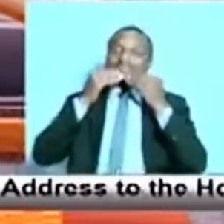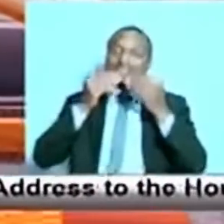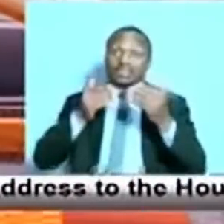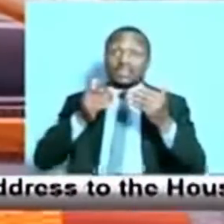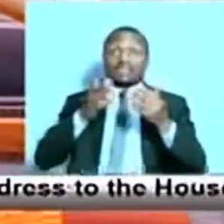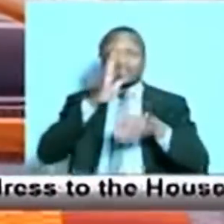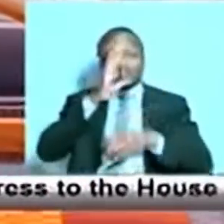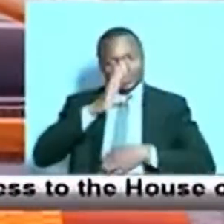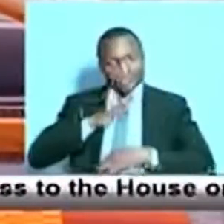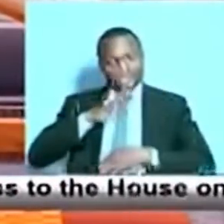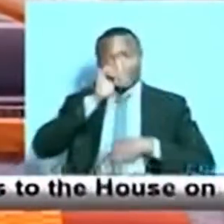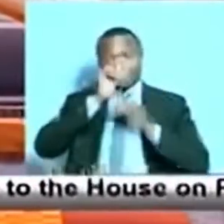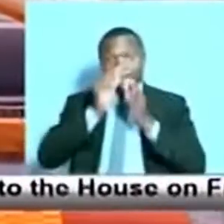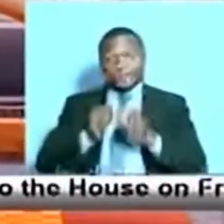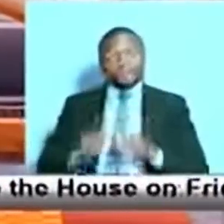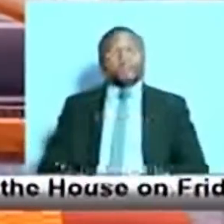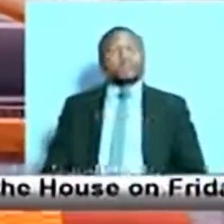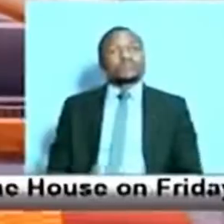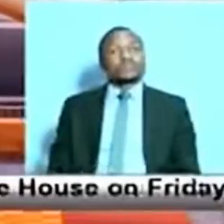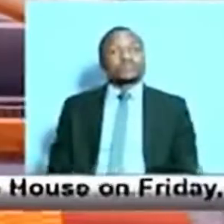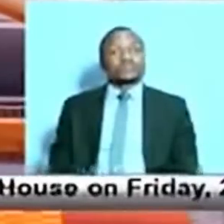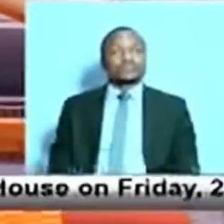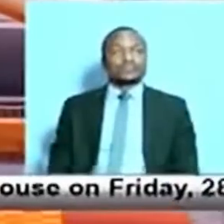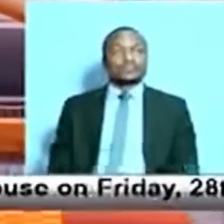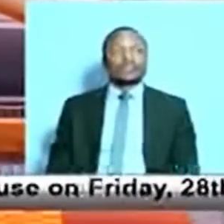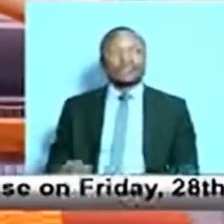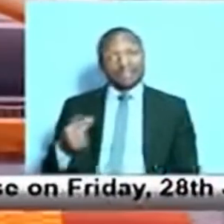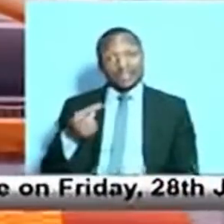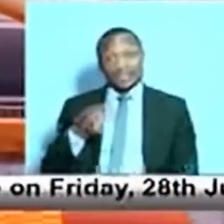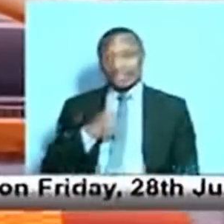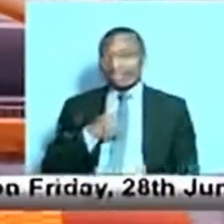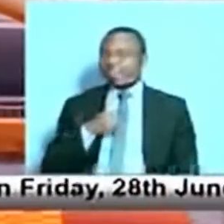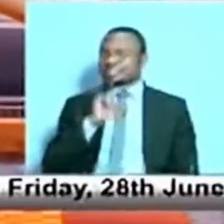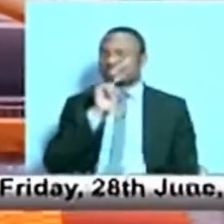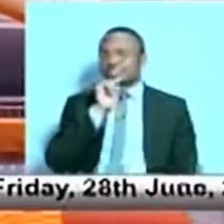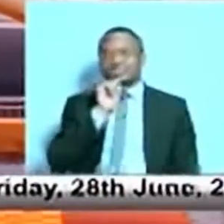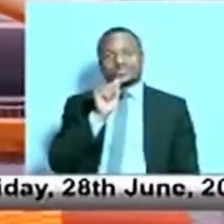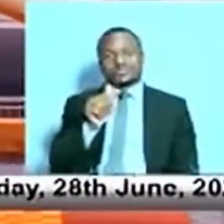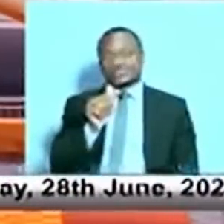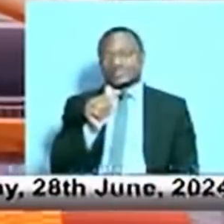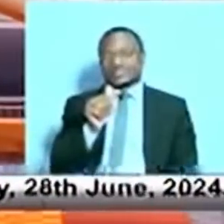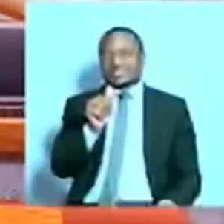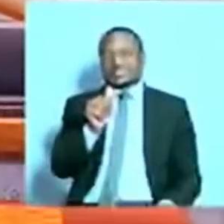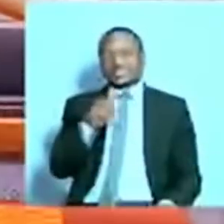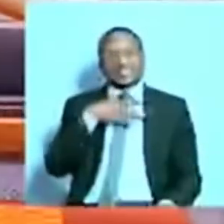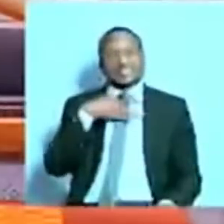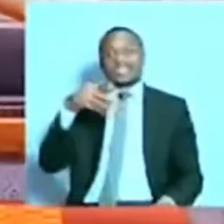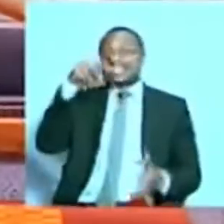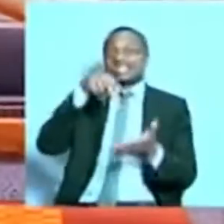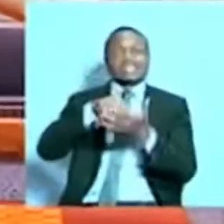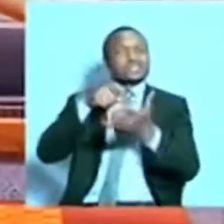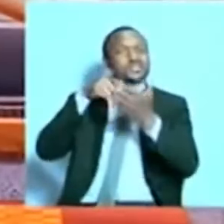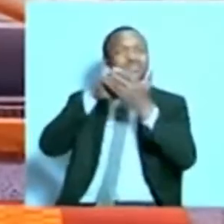much. Madam Speaker, I rarely raise these point of